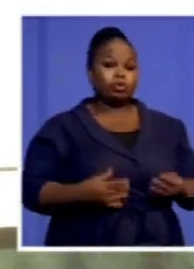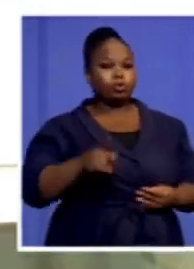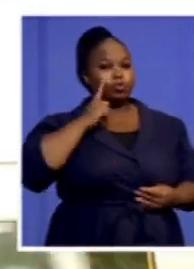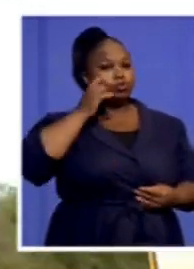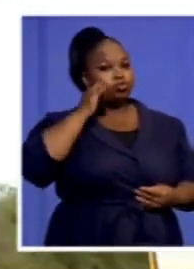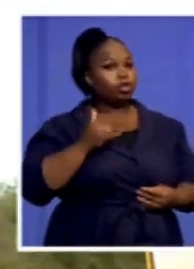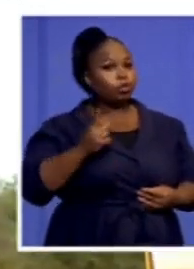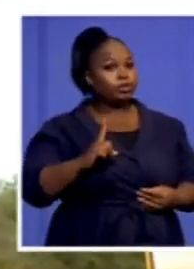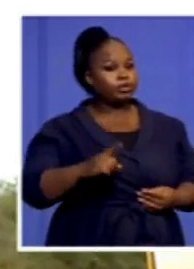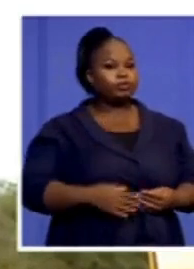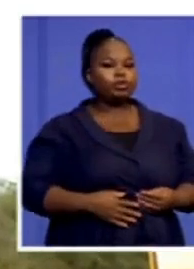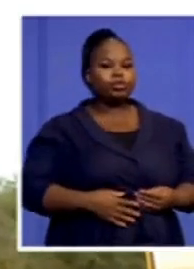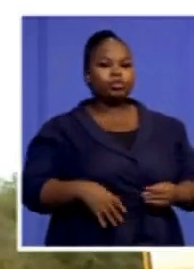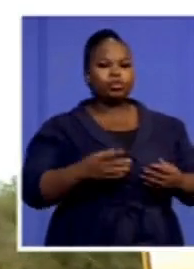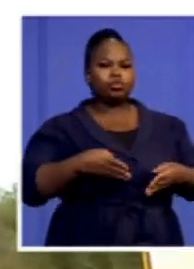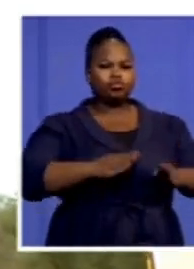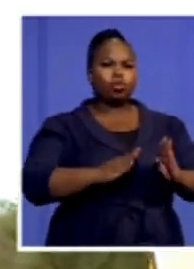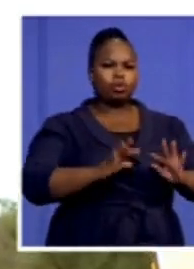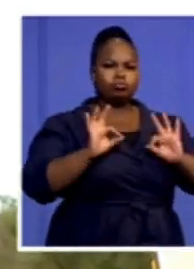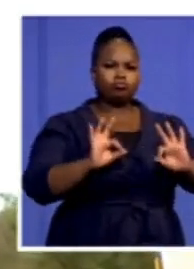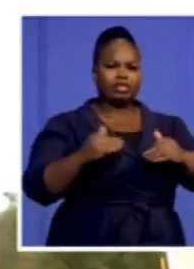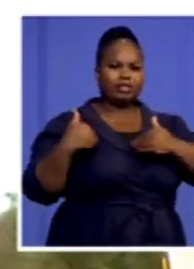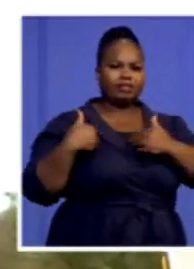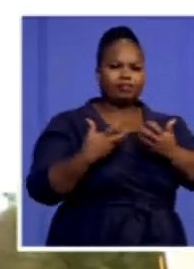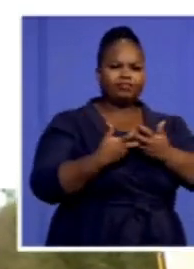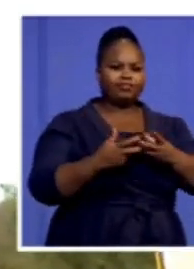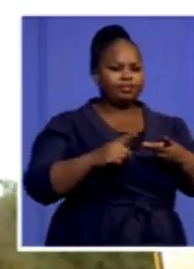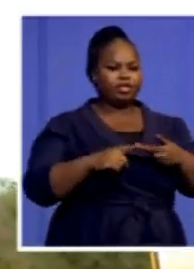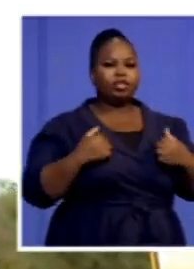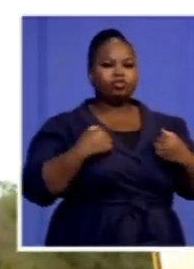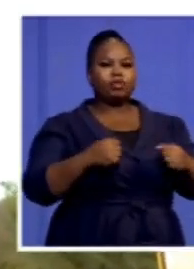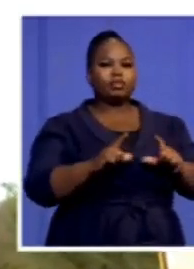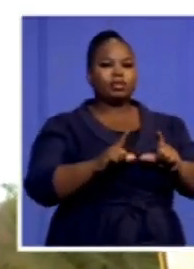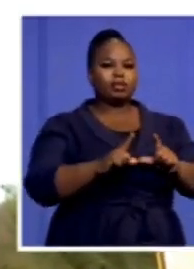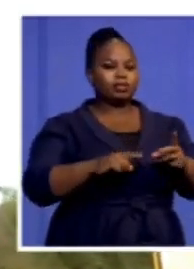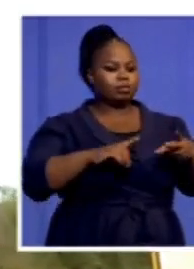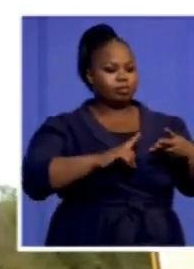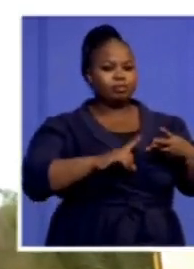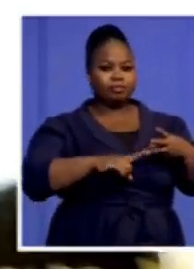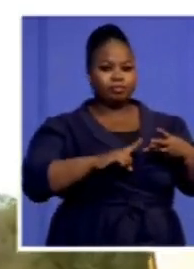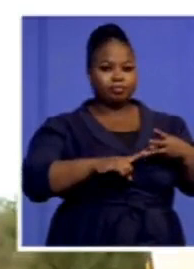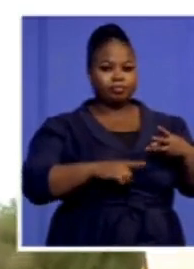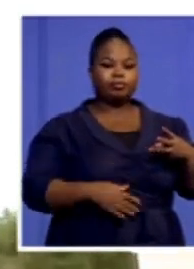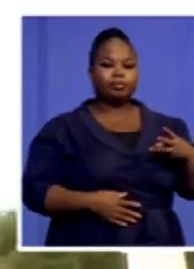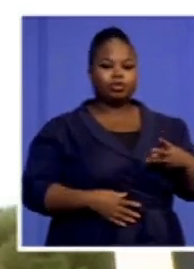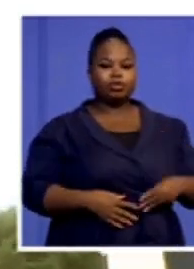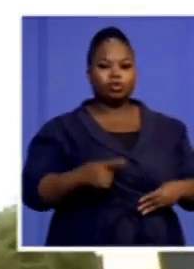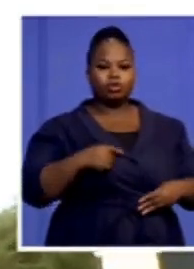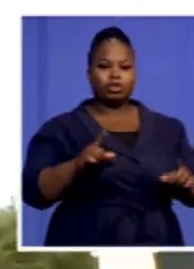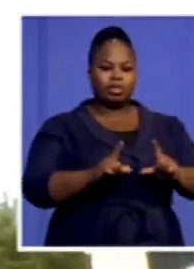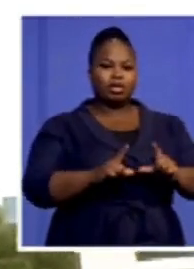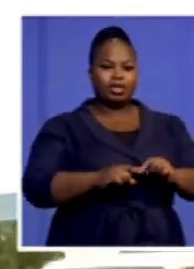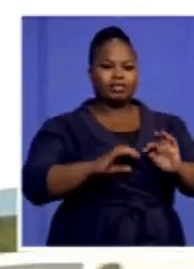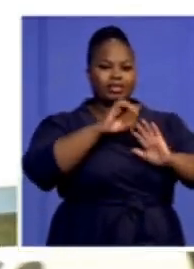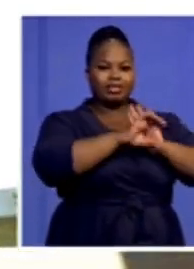roadworthiness, checking the driving license as well as our validity of our license disc. So far, what have you uncovered